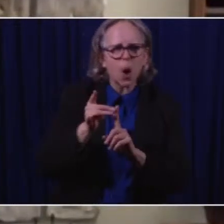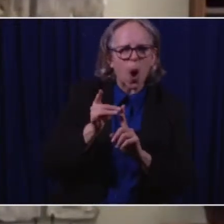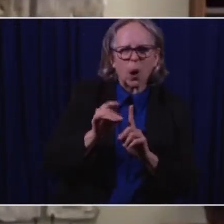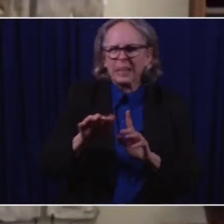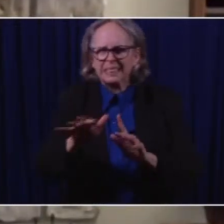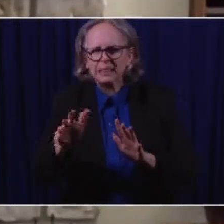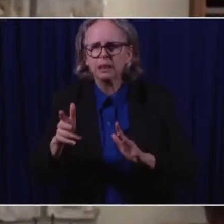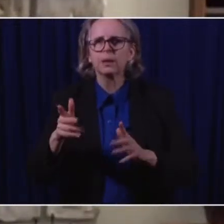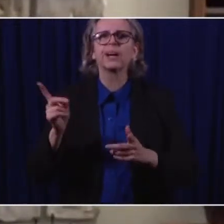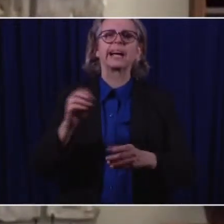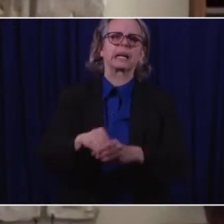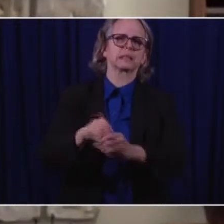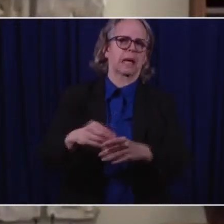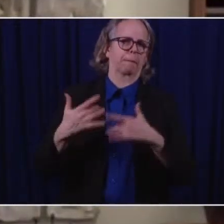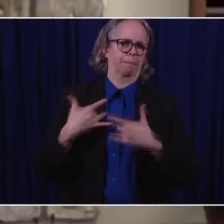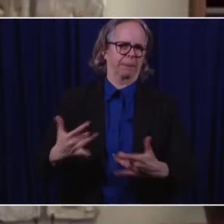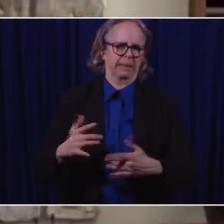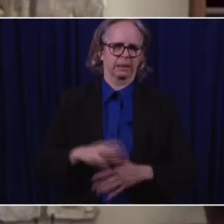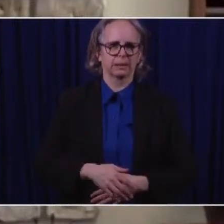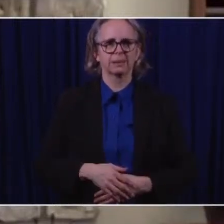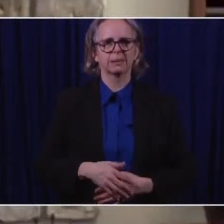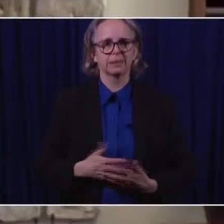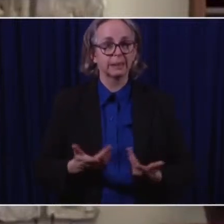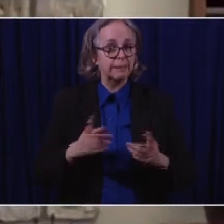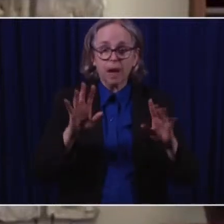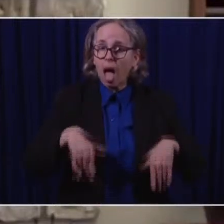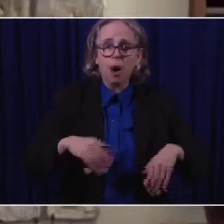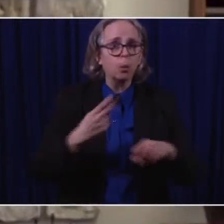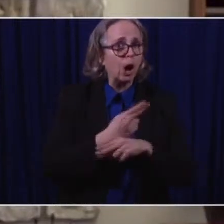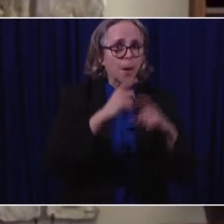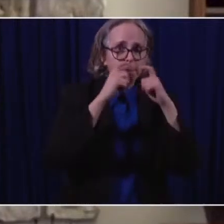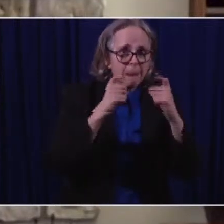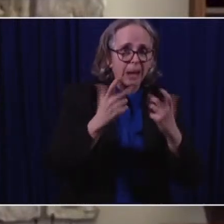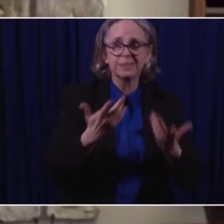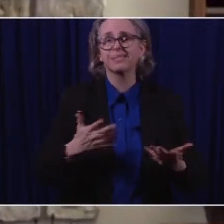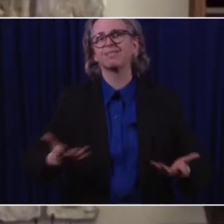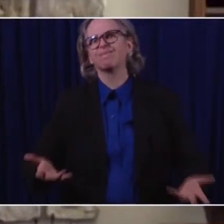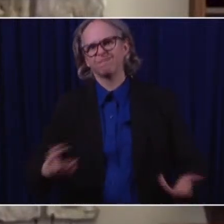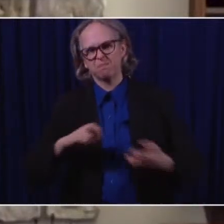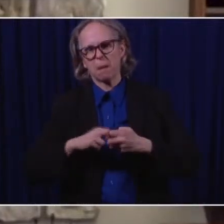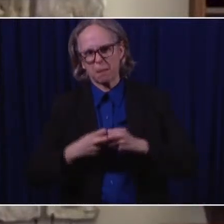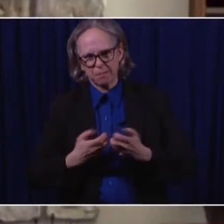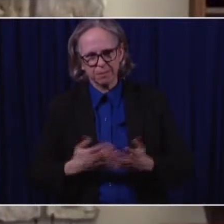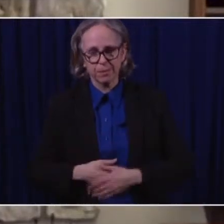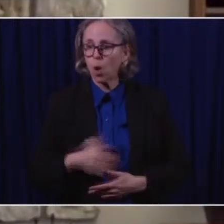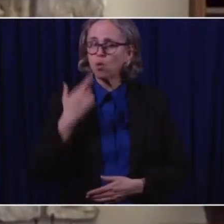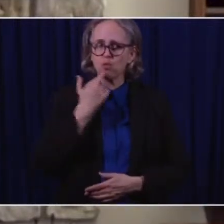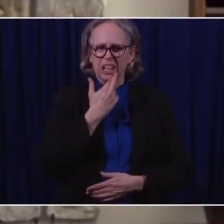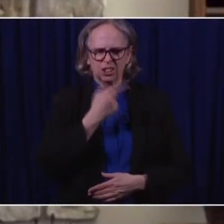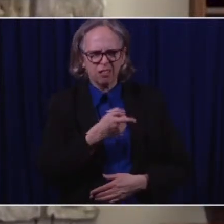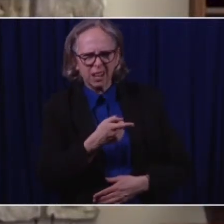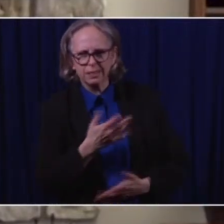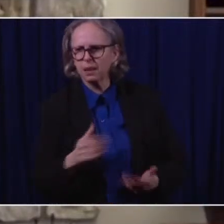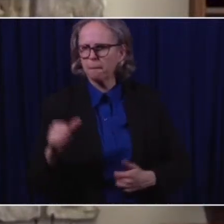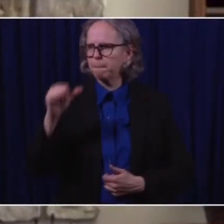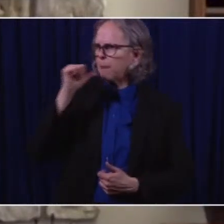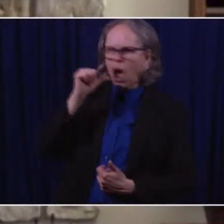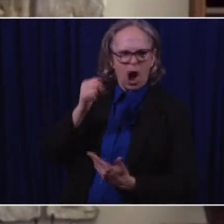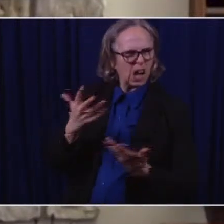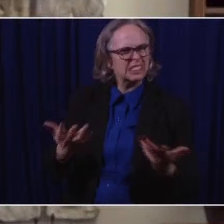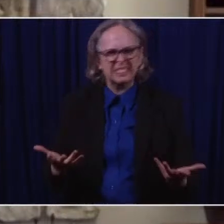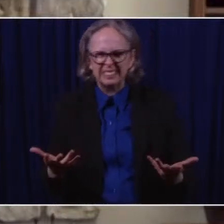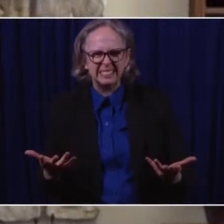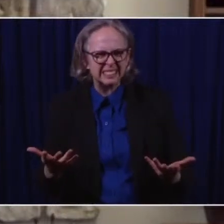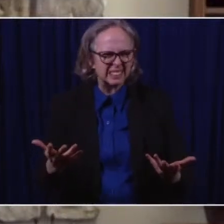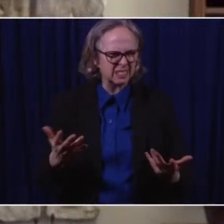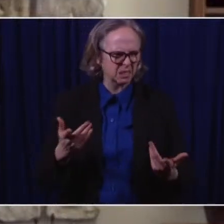So restaurants, bars, by their very nature, have spread. We have clear evidence of that.